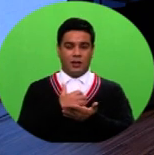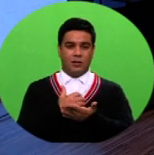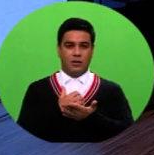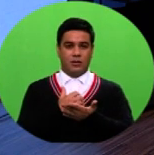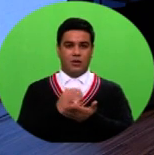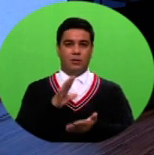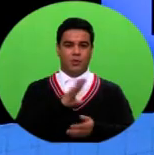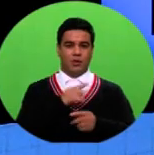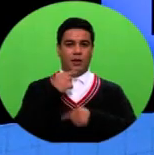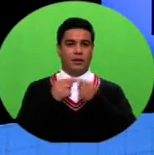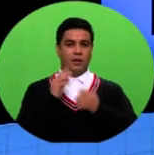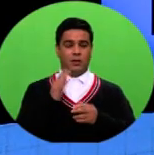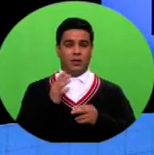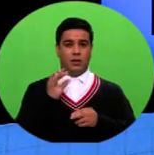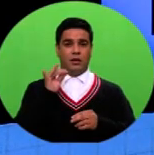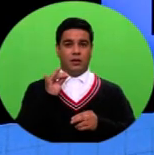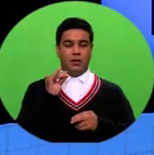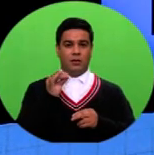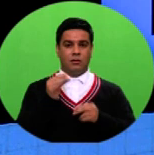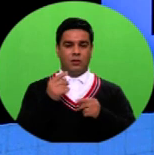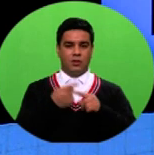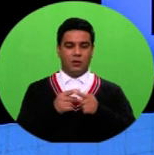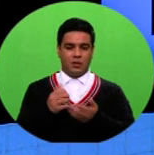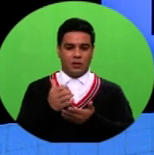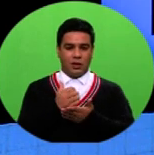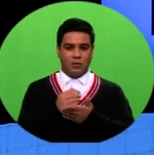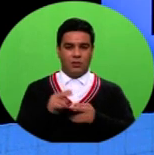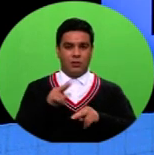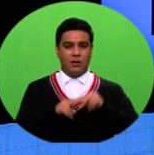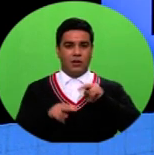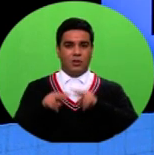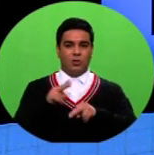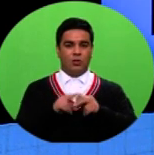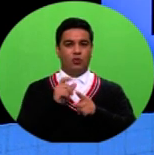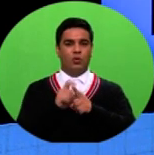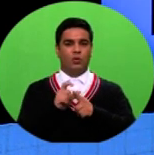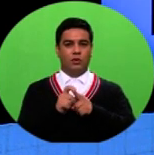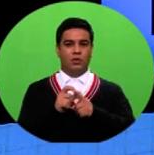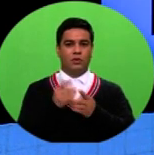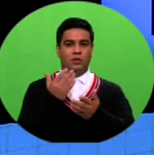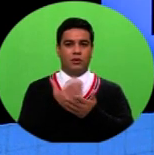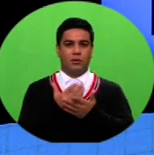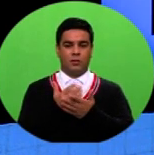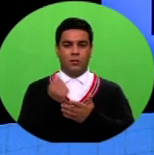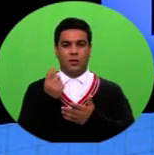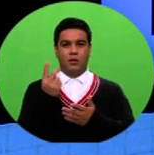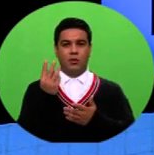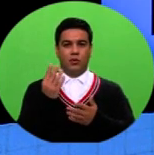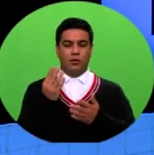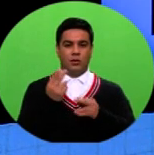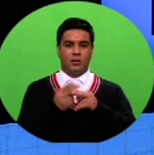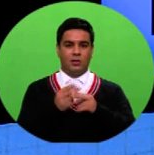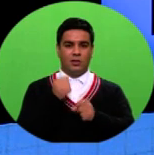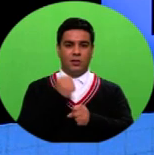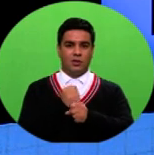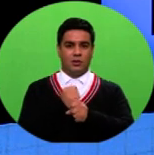aytiladi. Va konstruksiya so'zi bu esa qandaydir yoki bir nechta detallar va